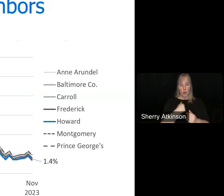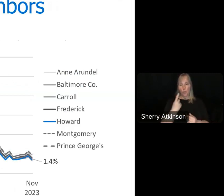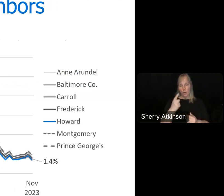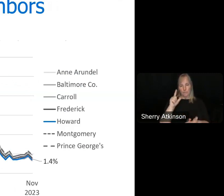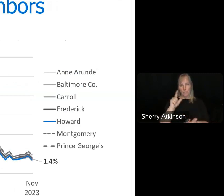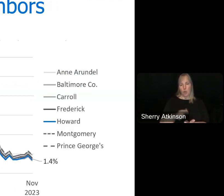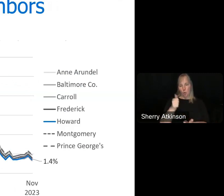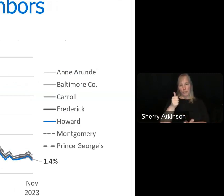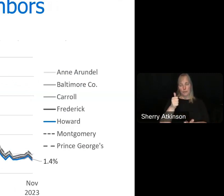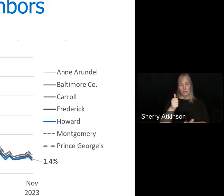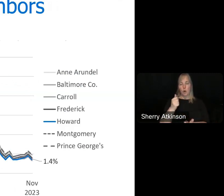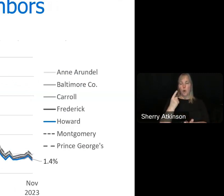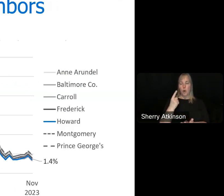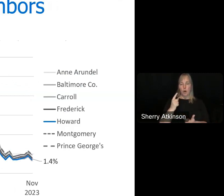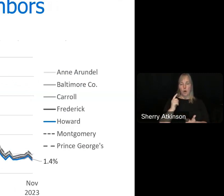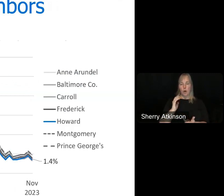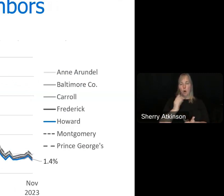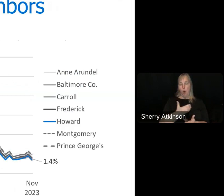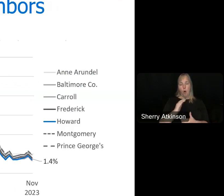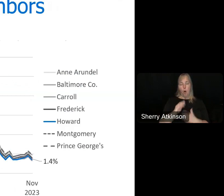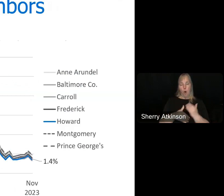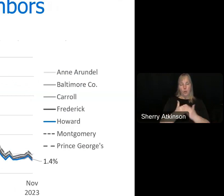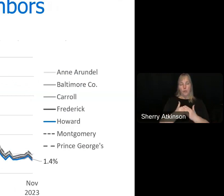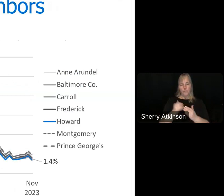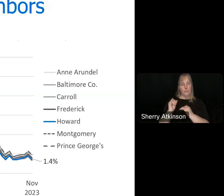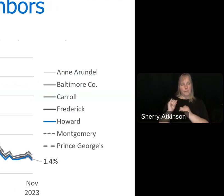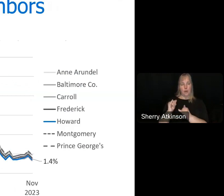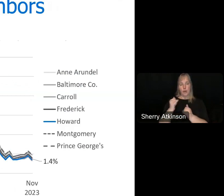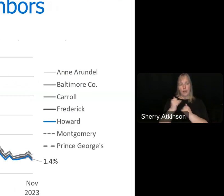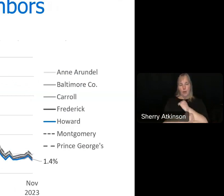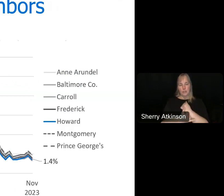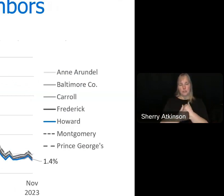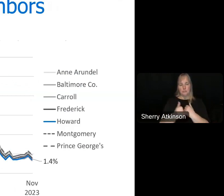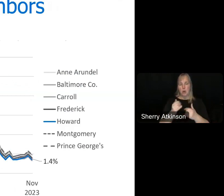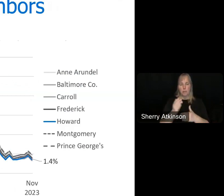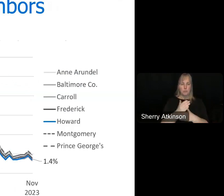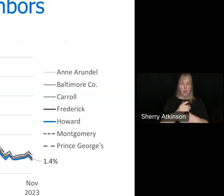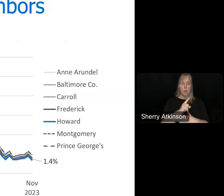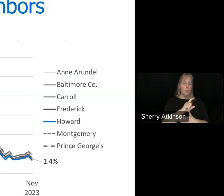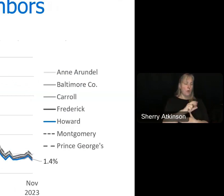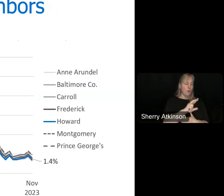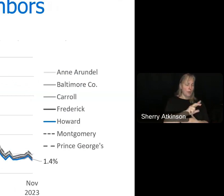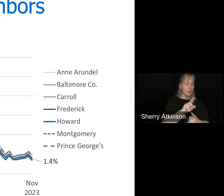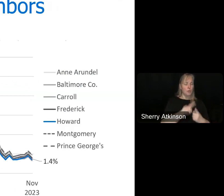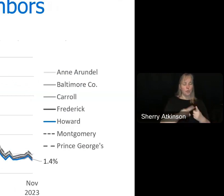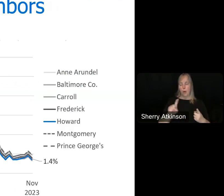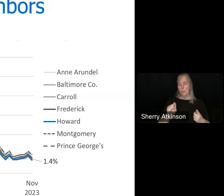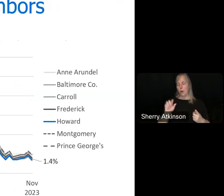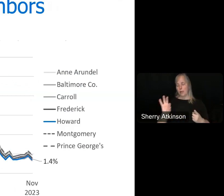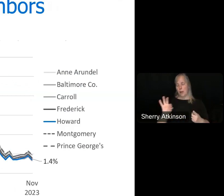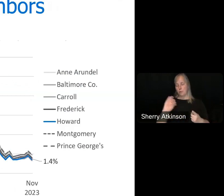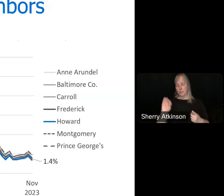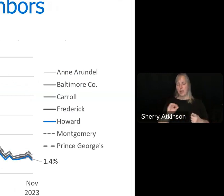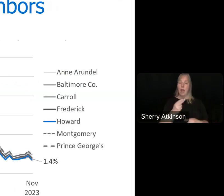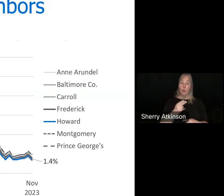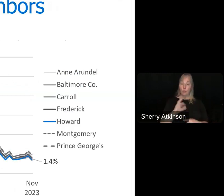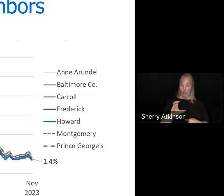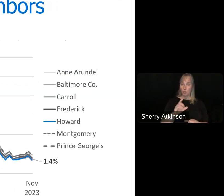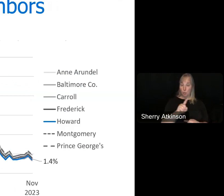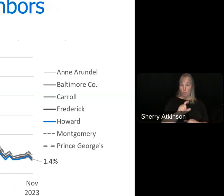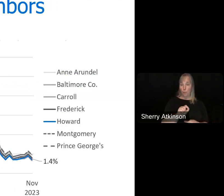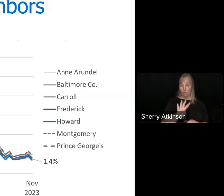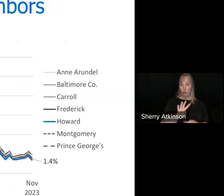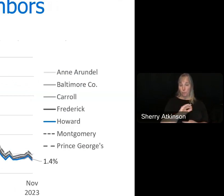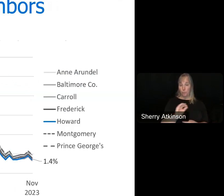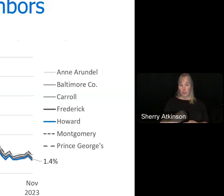of the peer counties fall between 1.3 and 1.9%. Howard County is at 1.4%. But you can see that like we have a